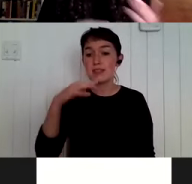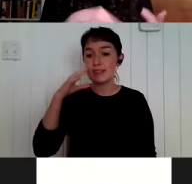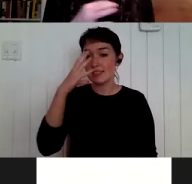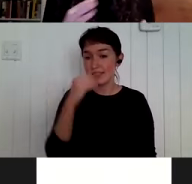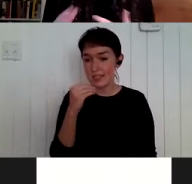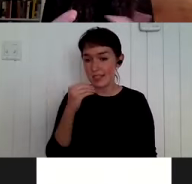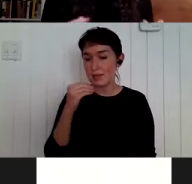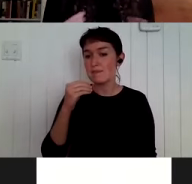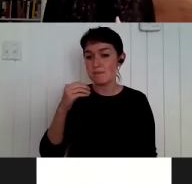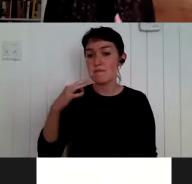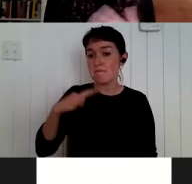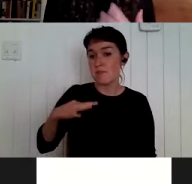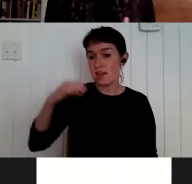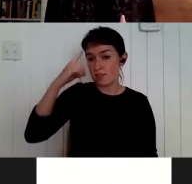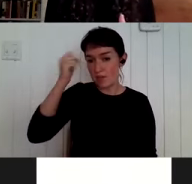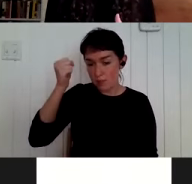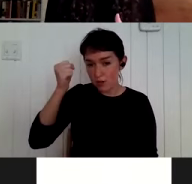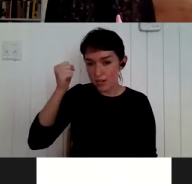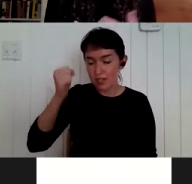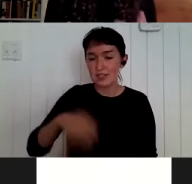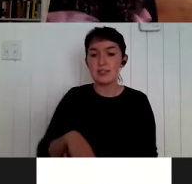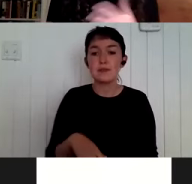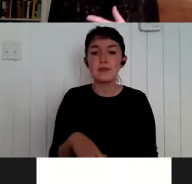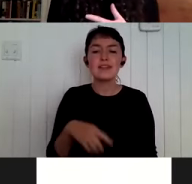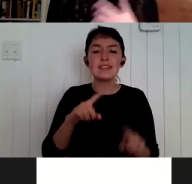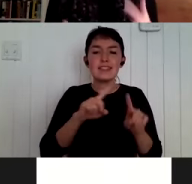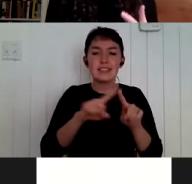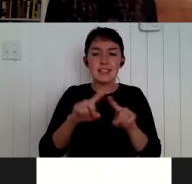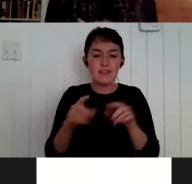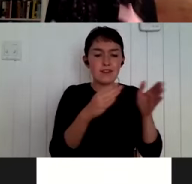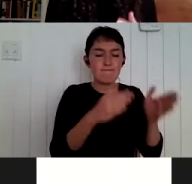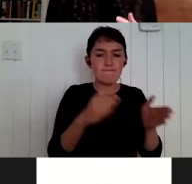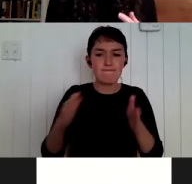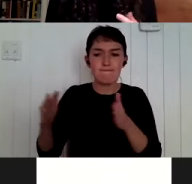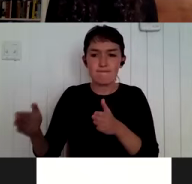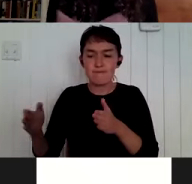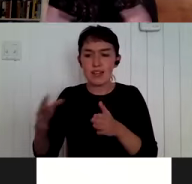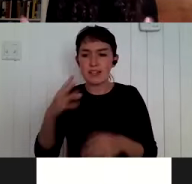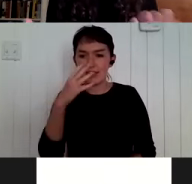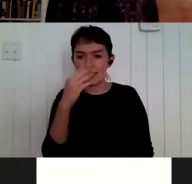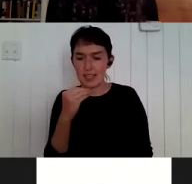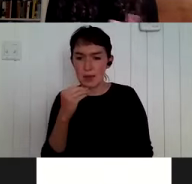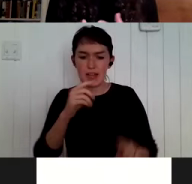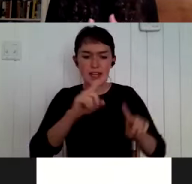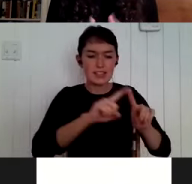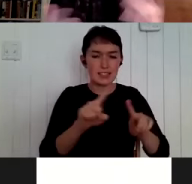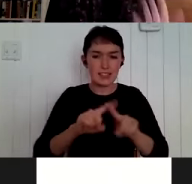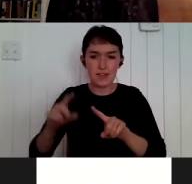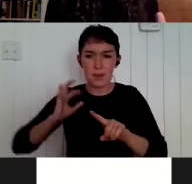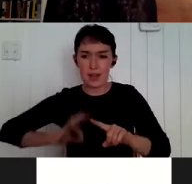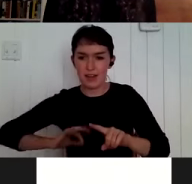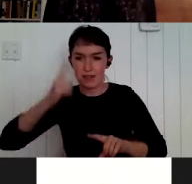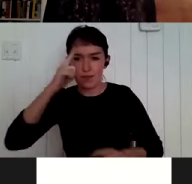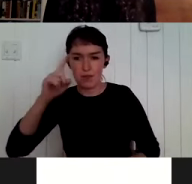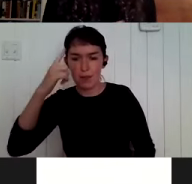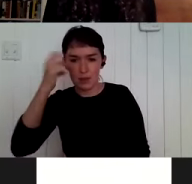these dynamic stages of sleep that I was telling you about may differentially contribute to memory. And that's because there are different types